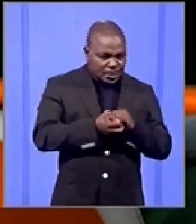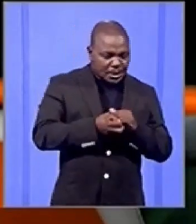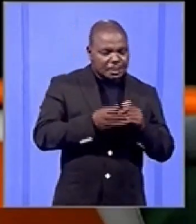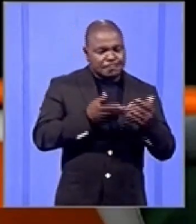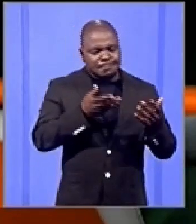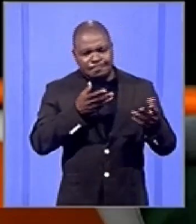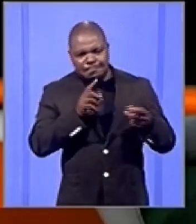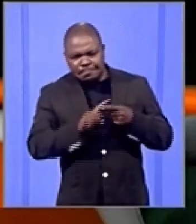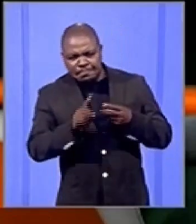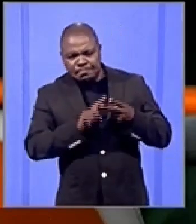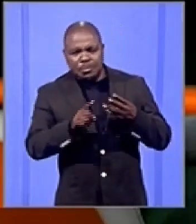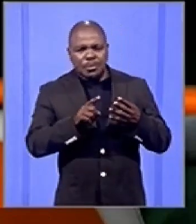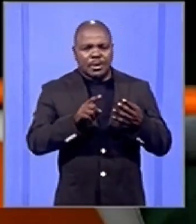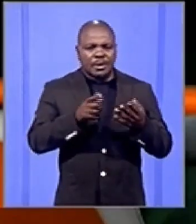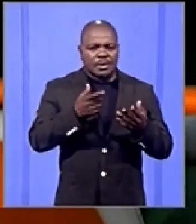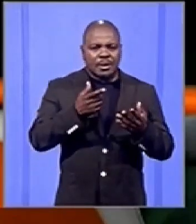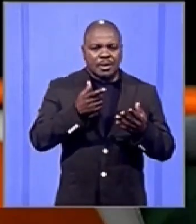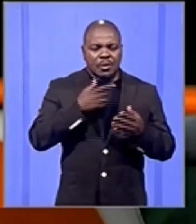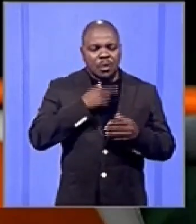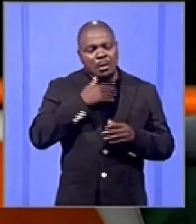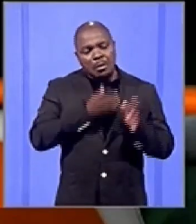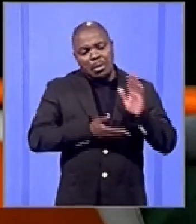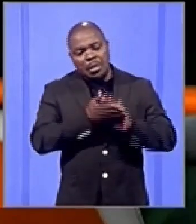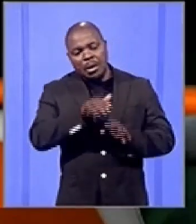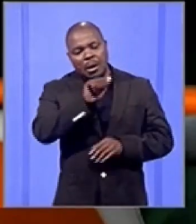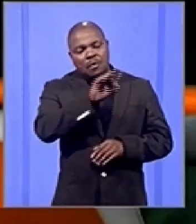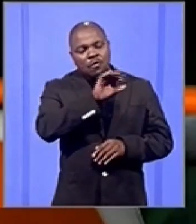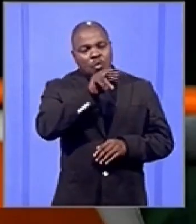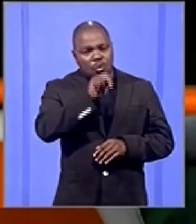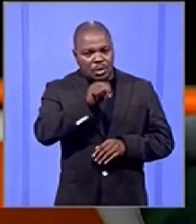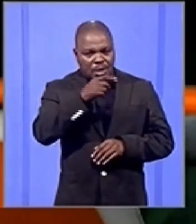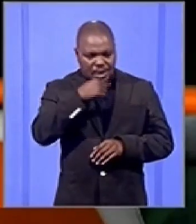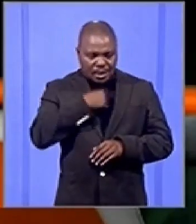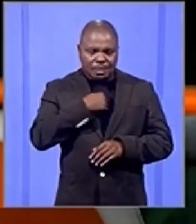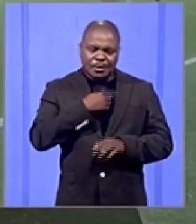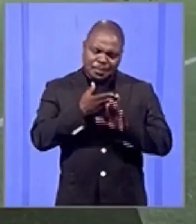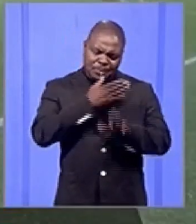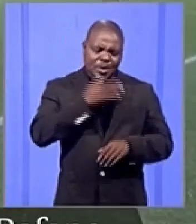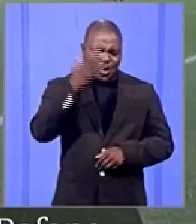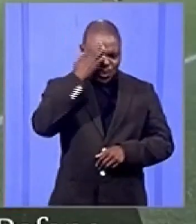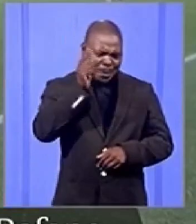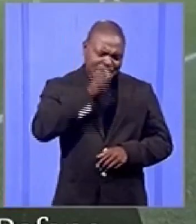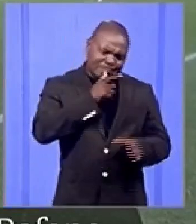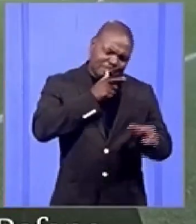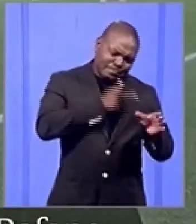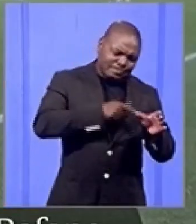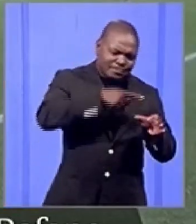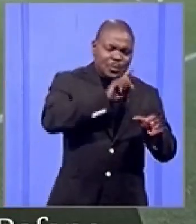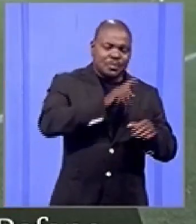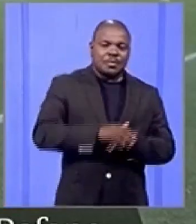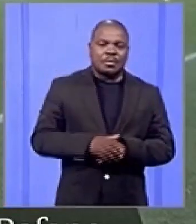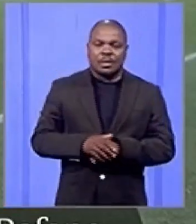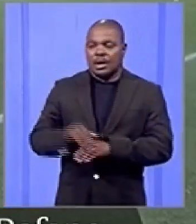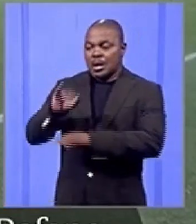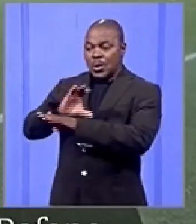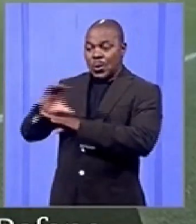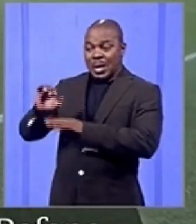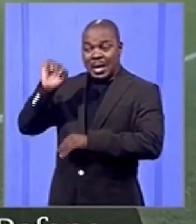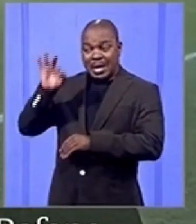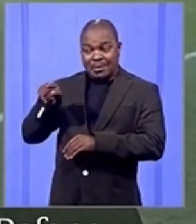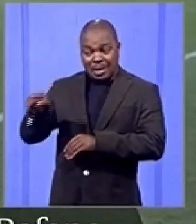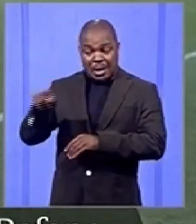qualify for AFCON. I knew what I had to tell to the players. Ivory Coast e tla fitlhella katleho e kgolo ha e ka